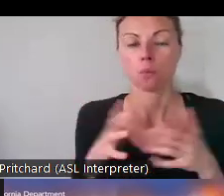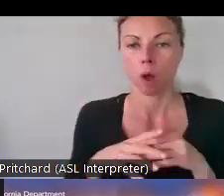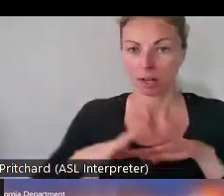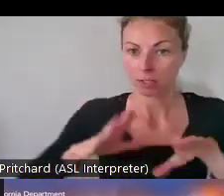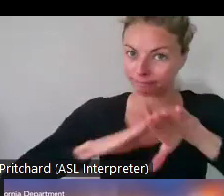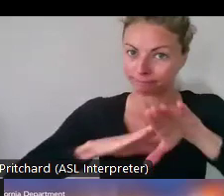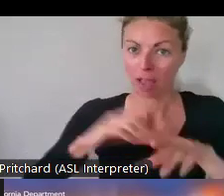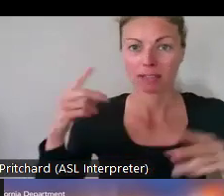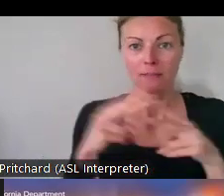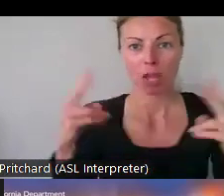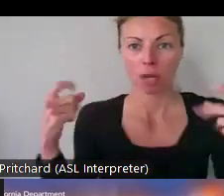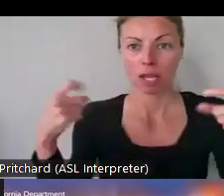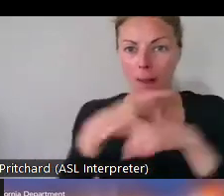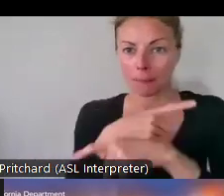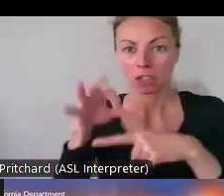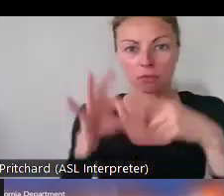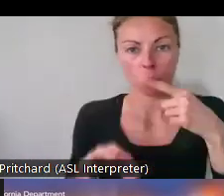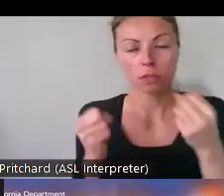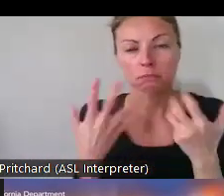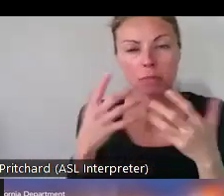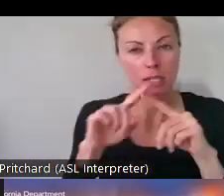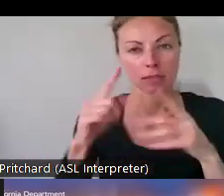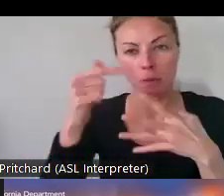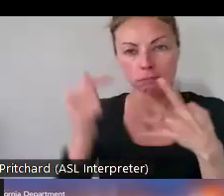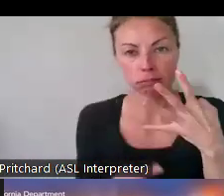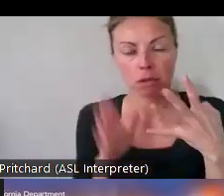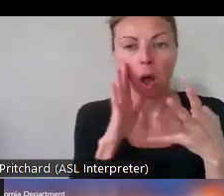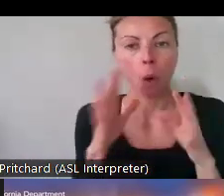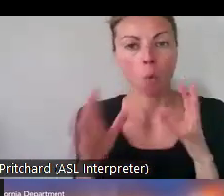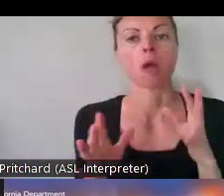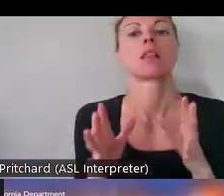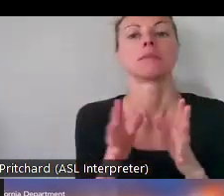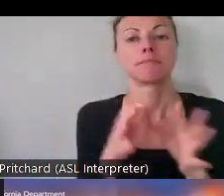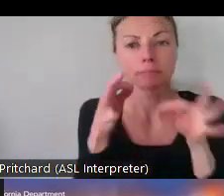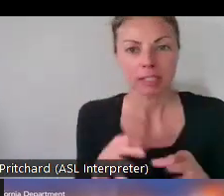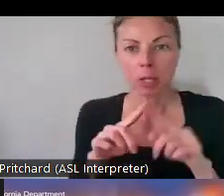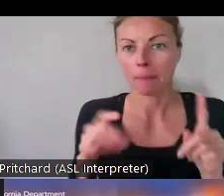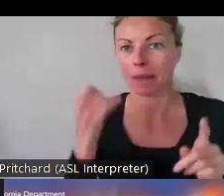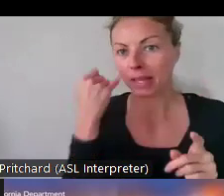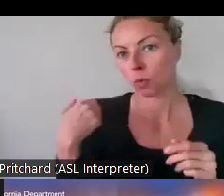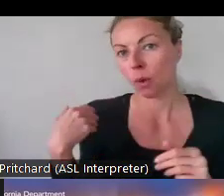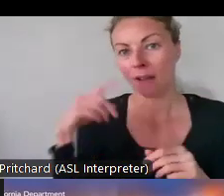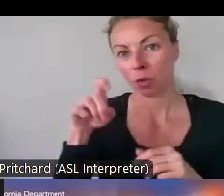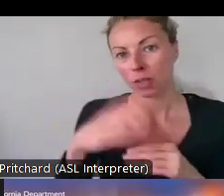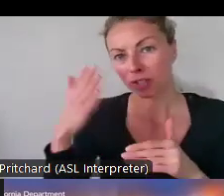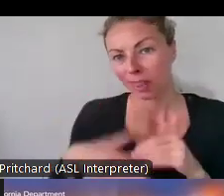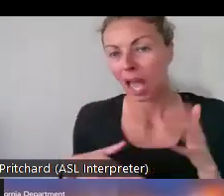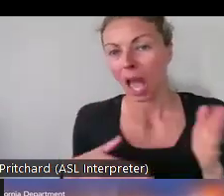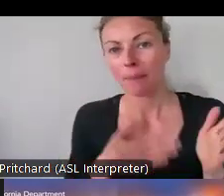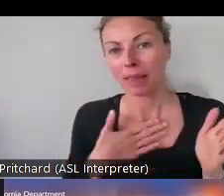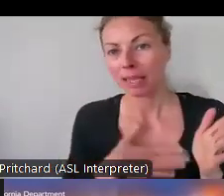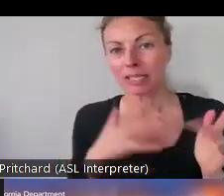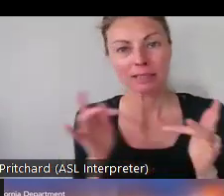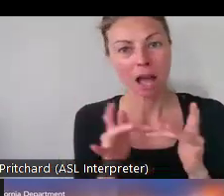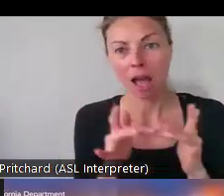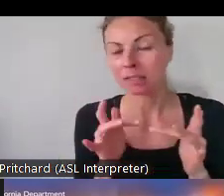very complex formula with multiple steps. So I'm going to go through this, and if there are questions at the end, please, by all means, reach out